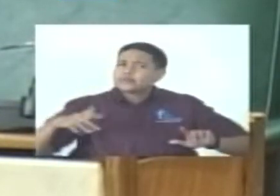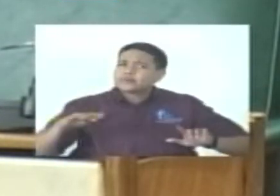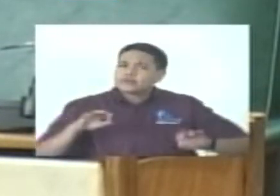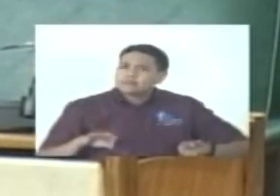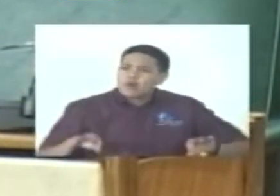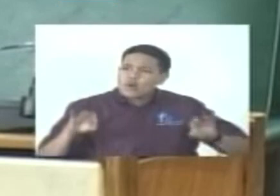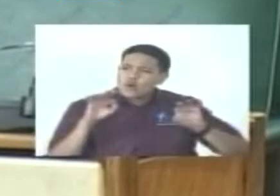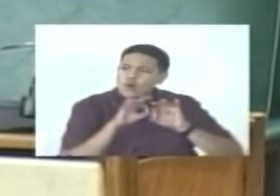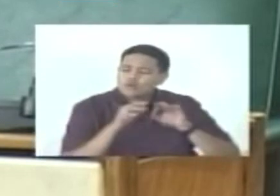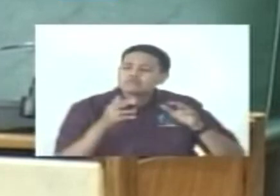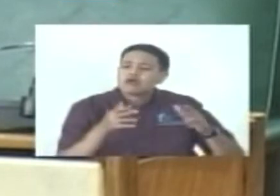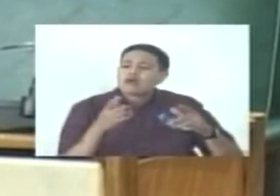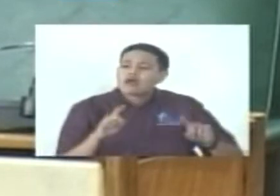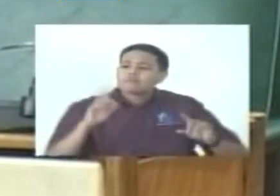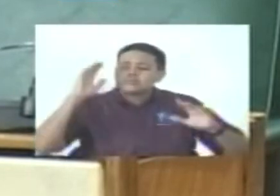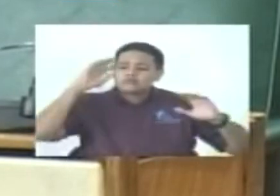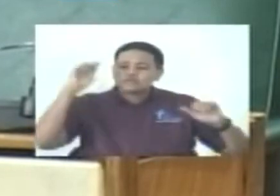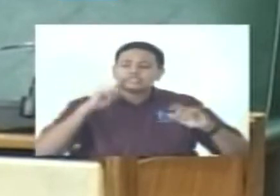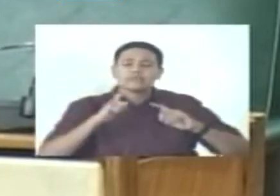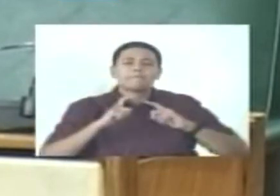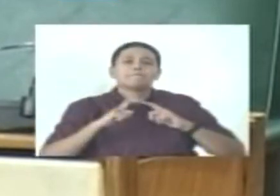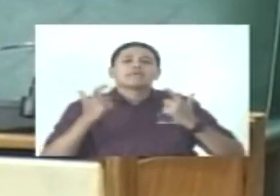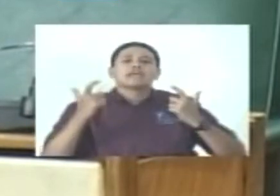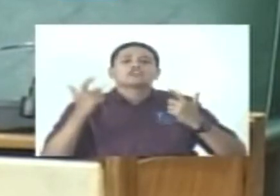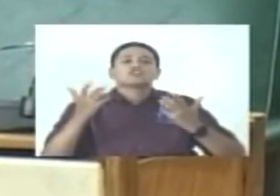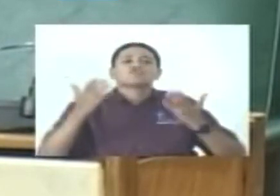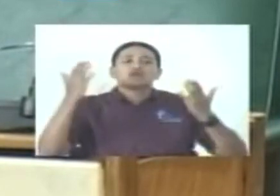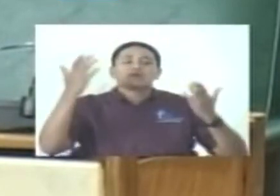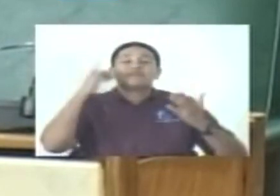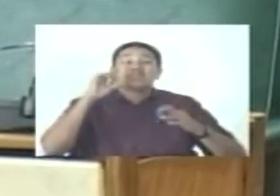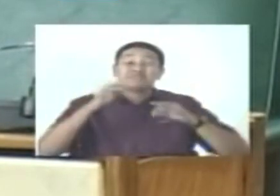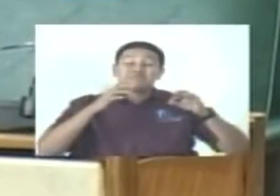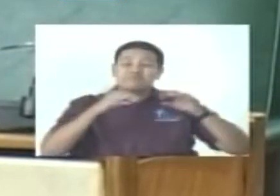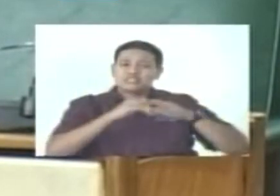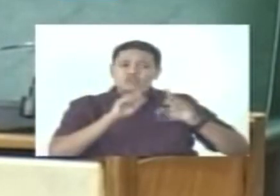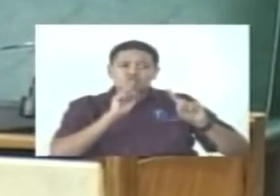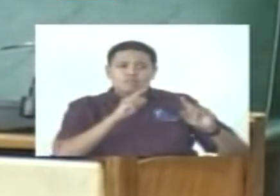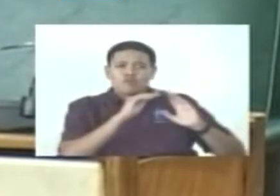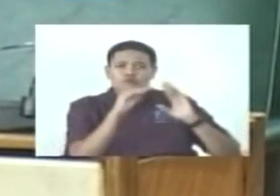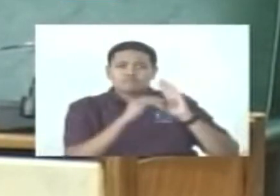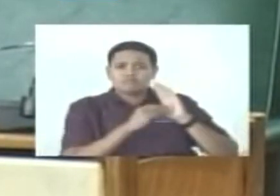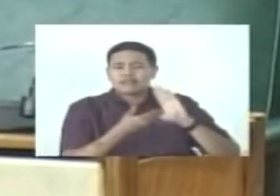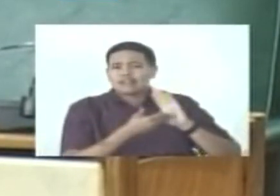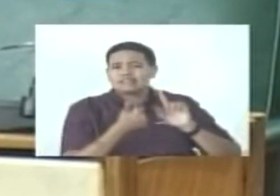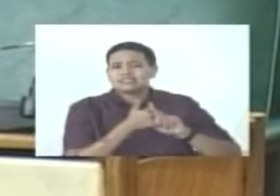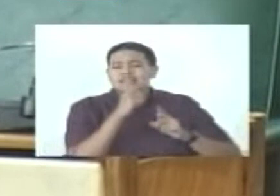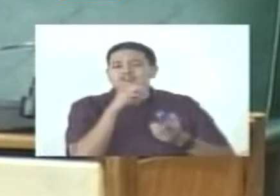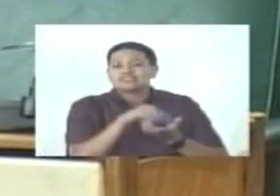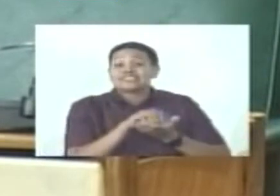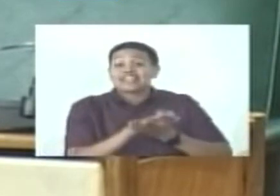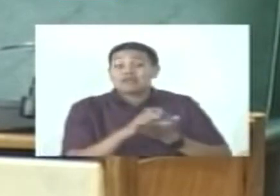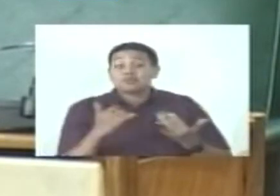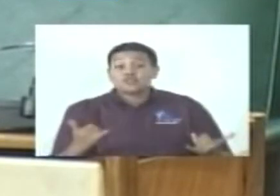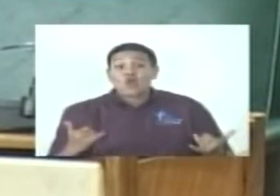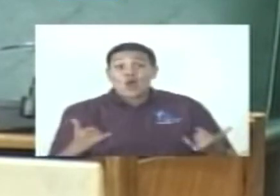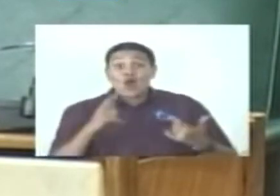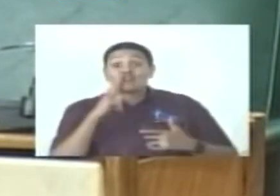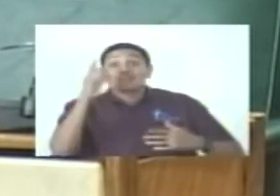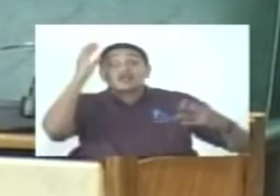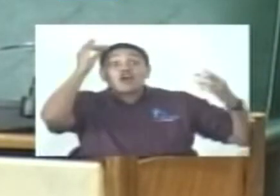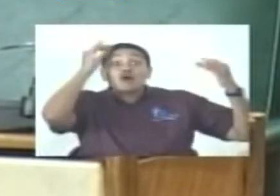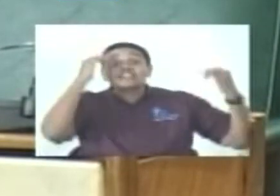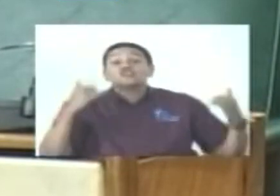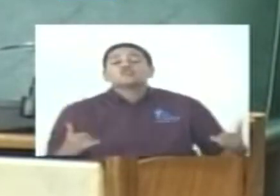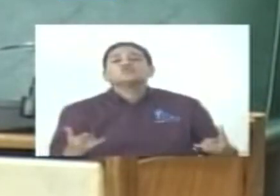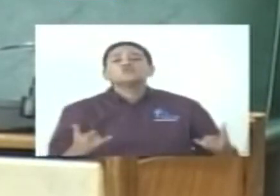Mr. President, the major recommendations which highlighted in the report, which is being tabled and being considered